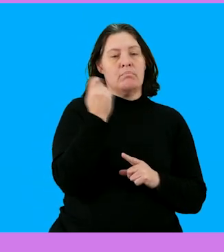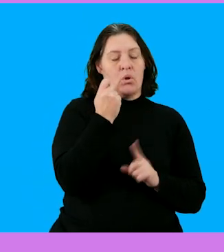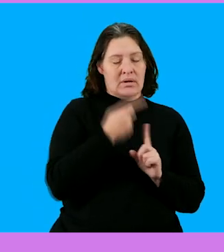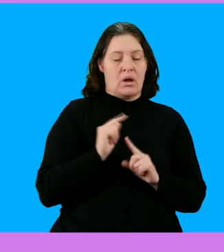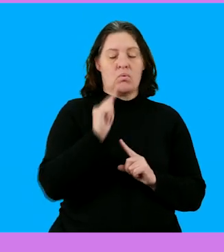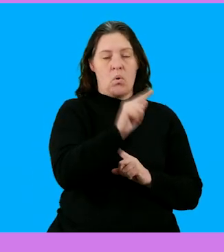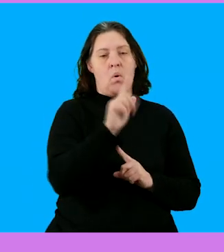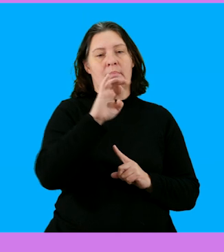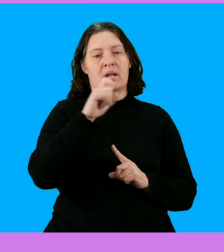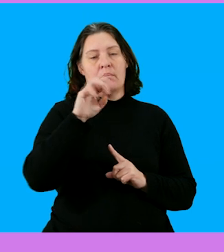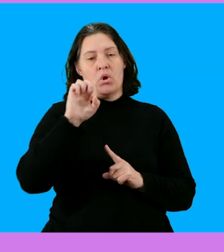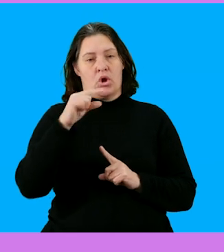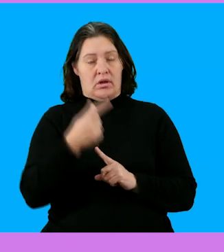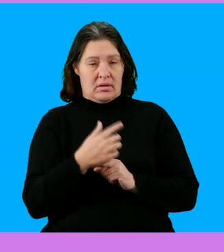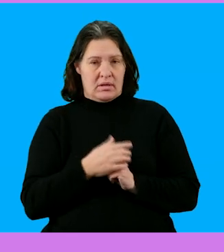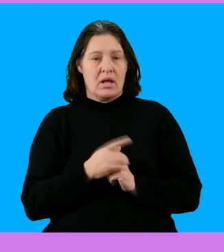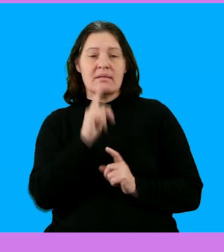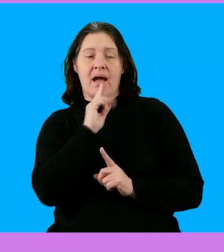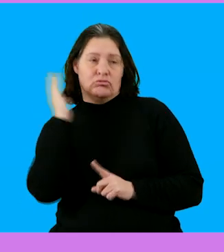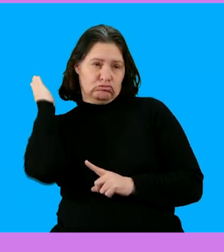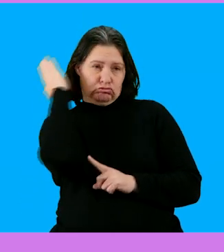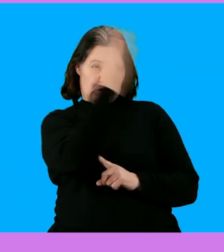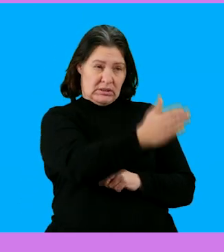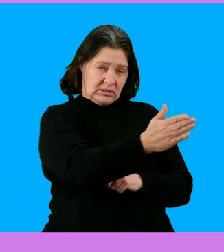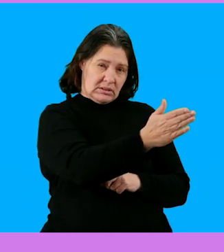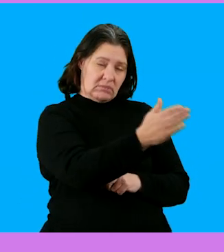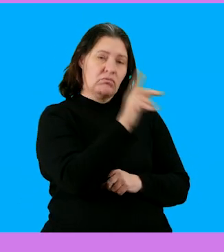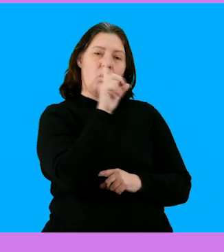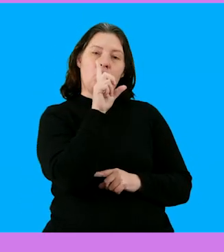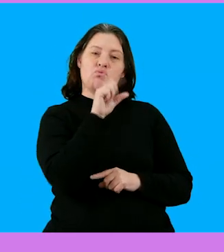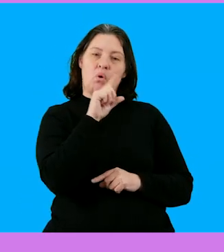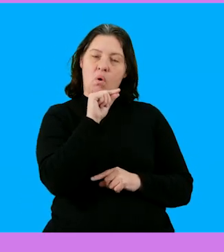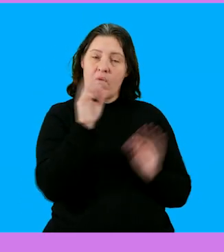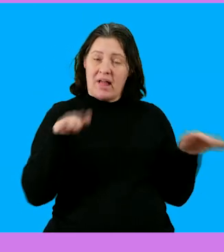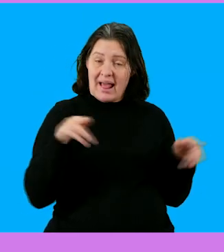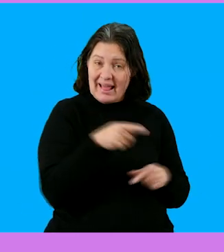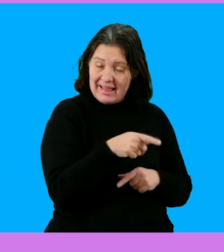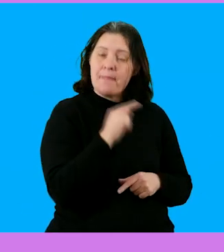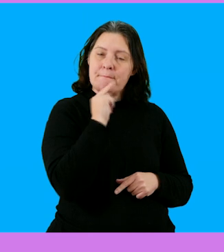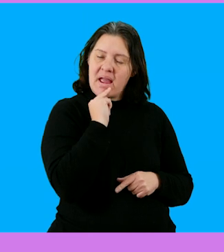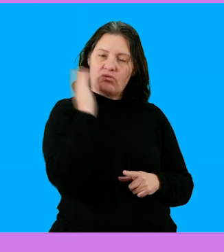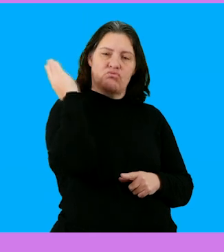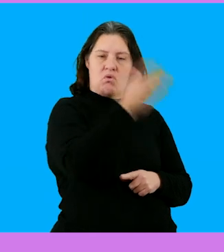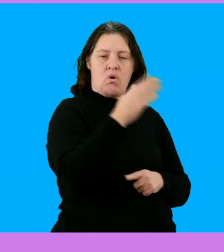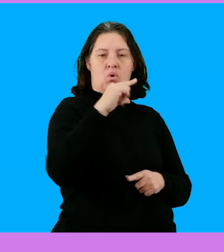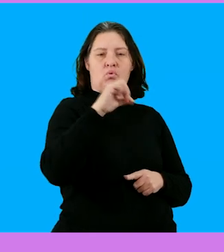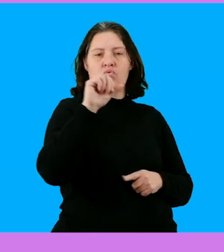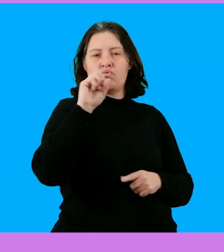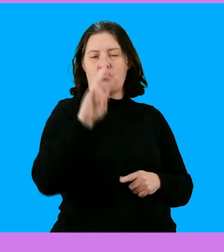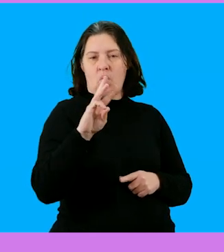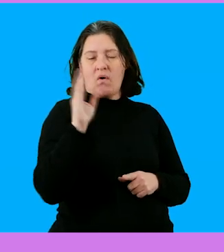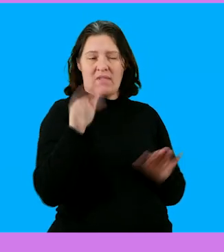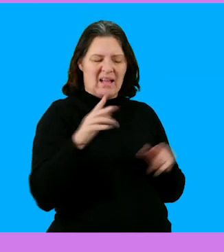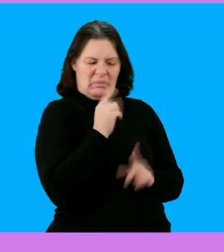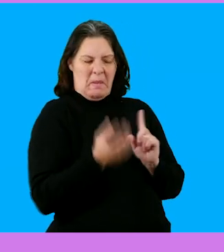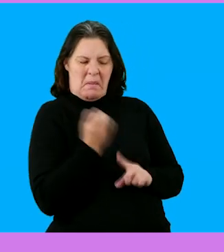to Middelburg, right? As the crow flies. What does that mean again? And you'll come across this quite often. As the crow